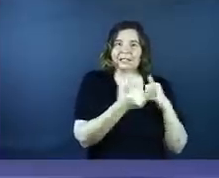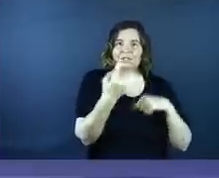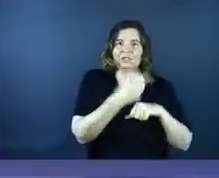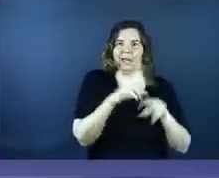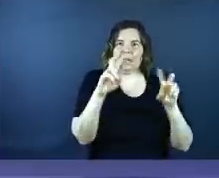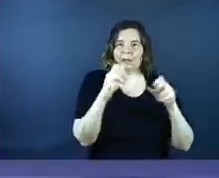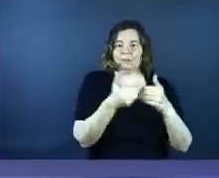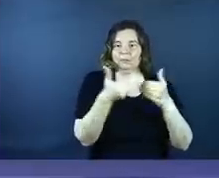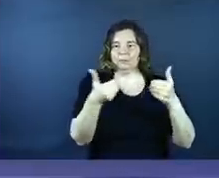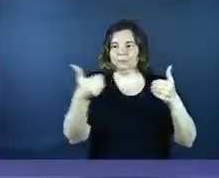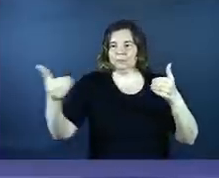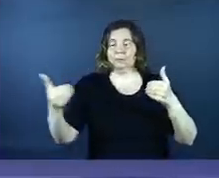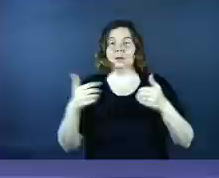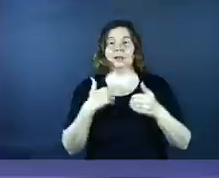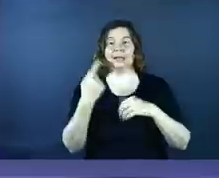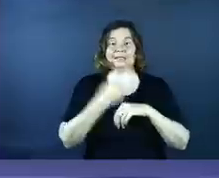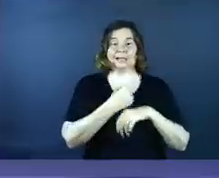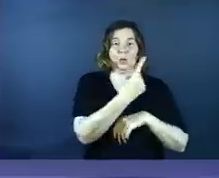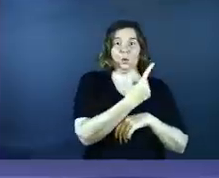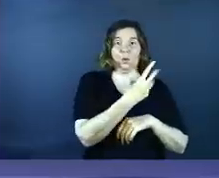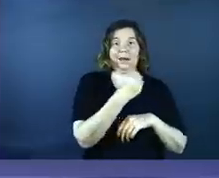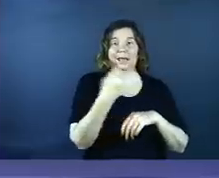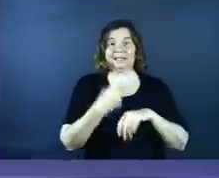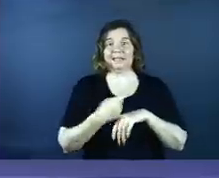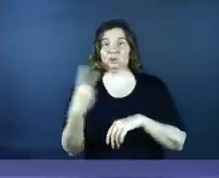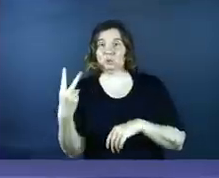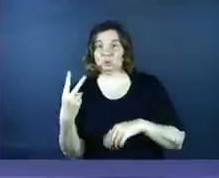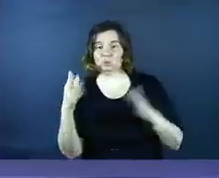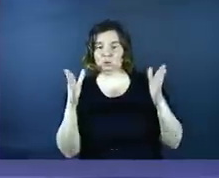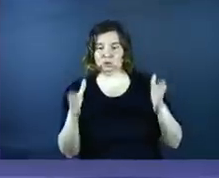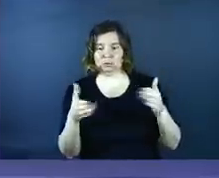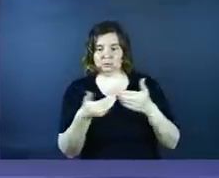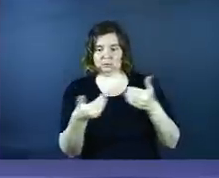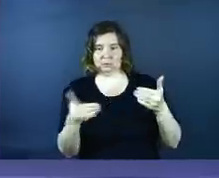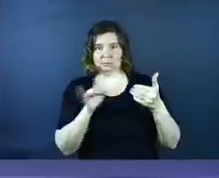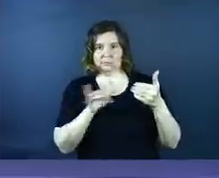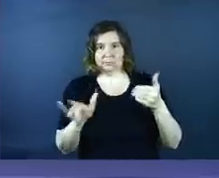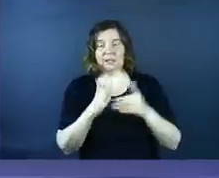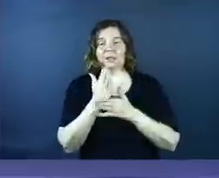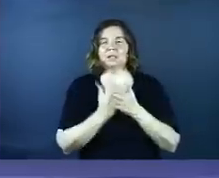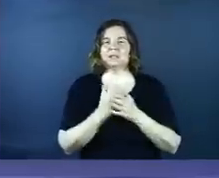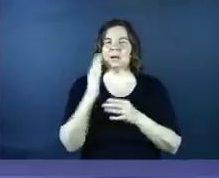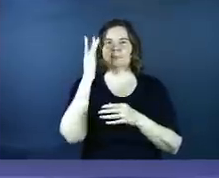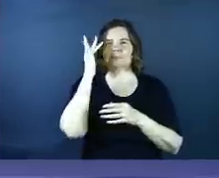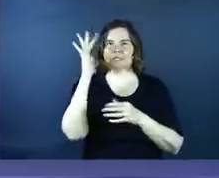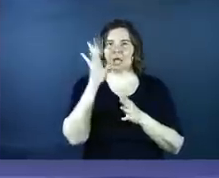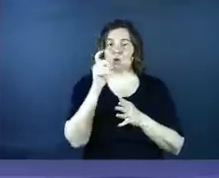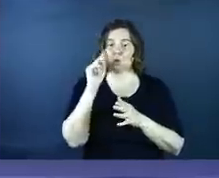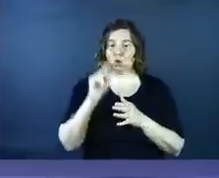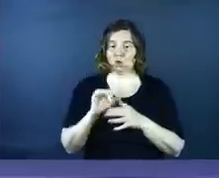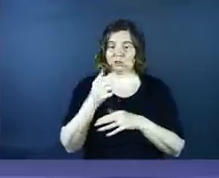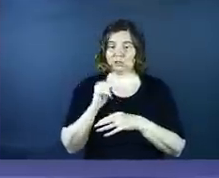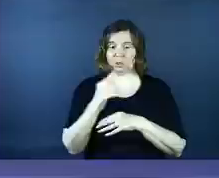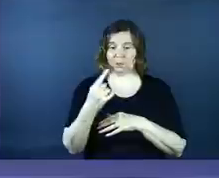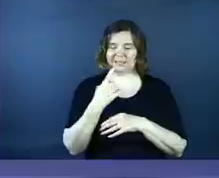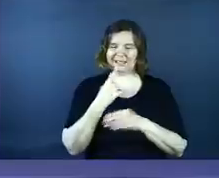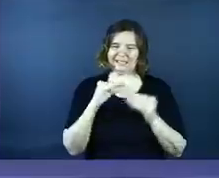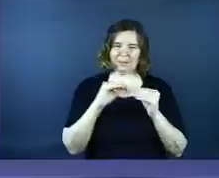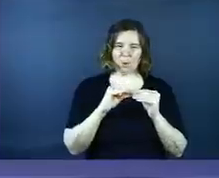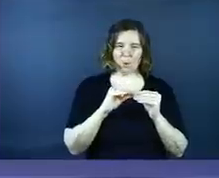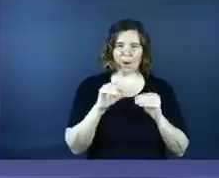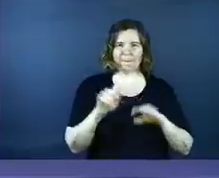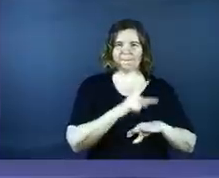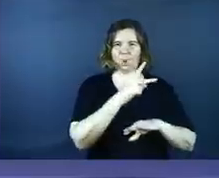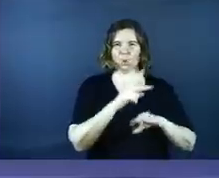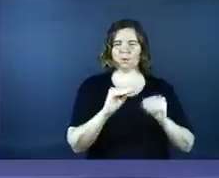days, specifically between day 1 and day 2. There are some scholars that look at Genesis 1 and they say this is more